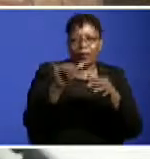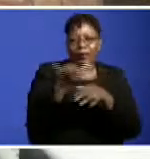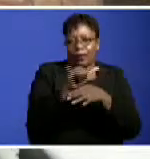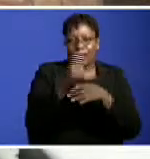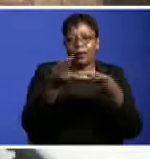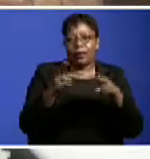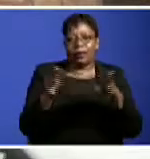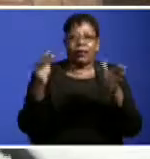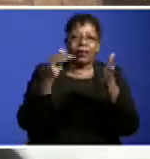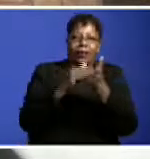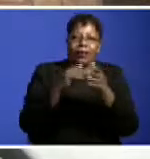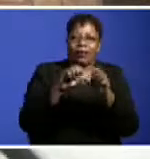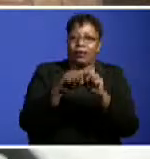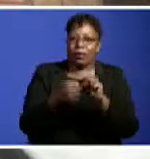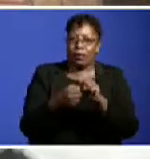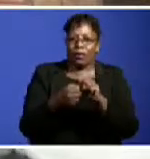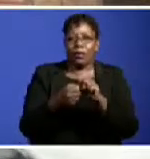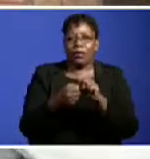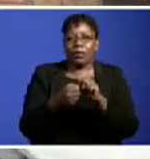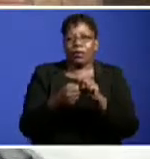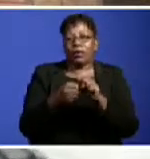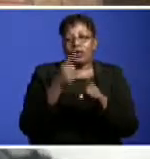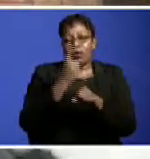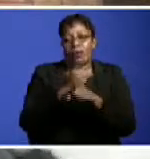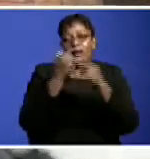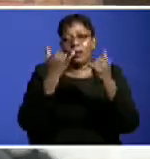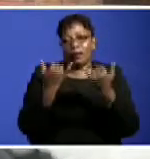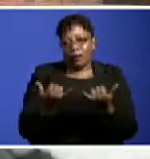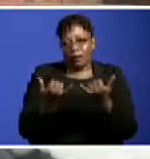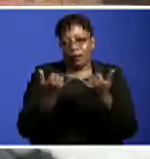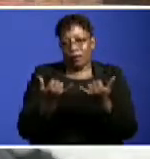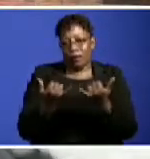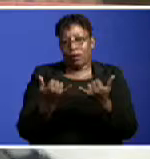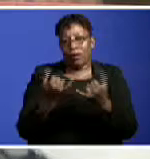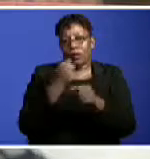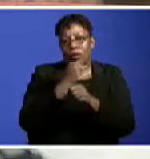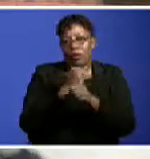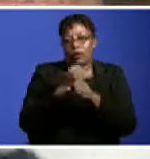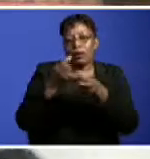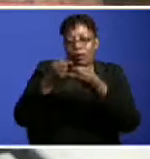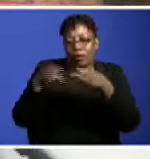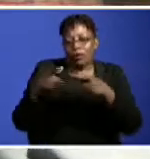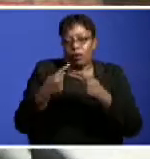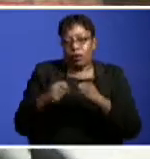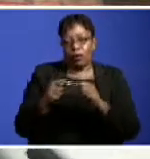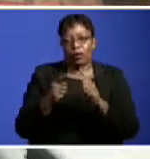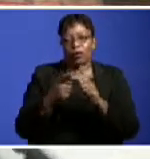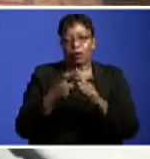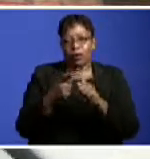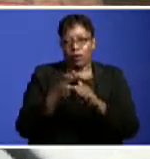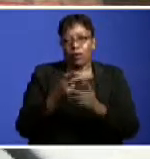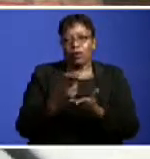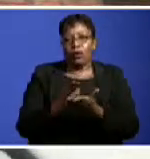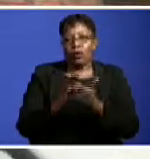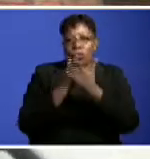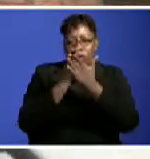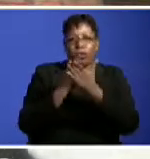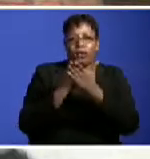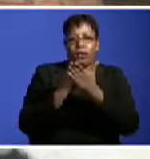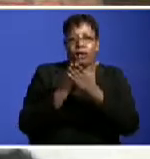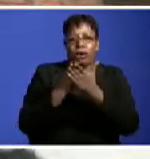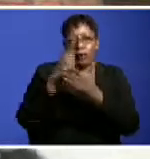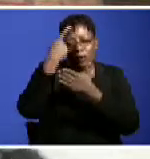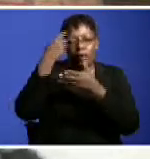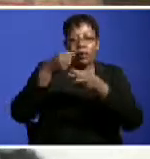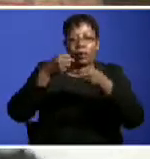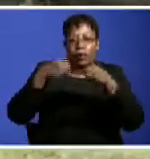happened again. So at the moment, we're currently operating at a loss, trying to recoup, but we lost due to